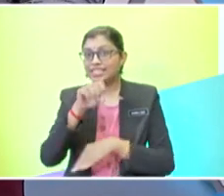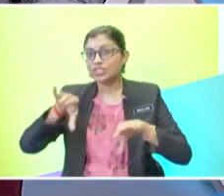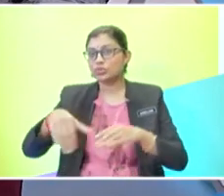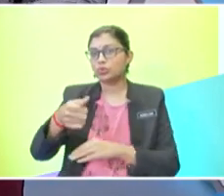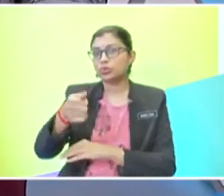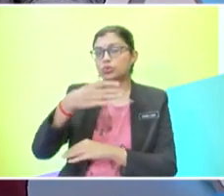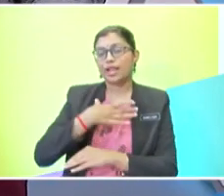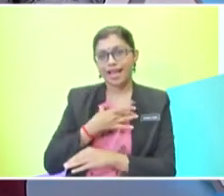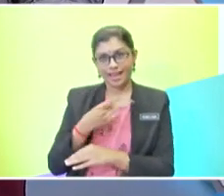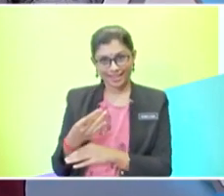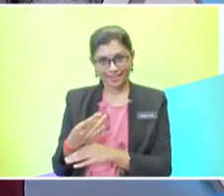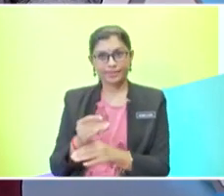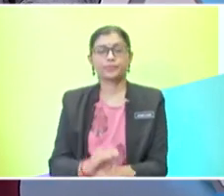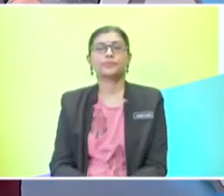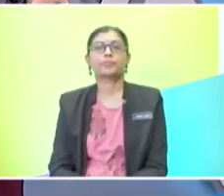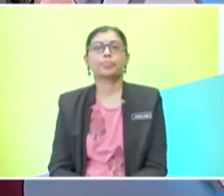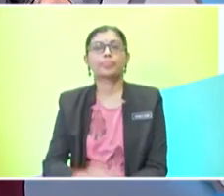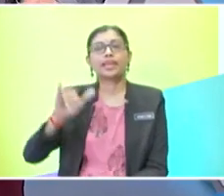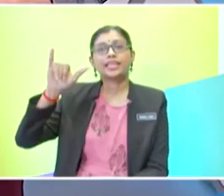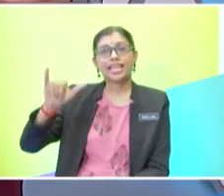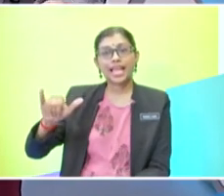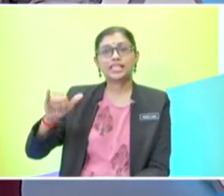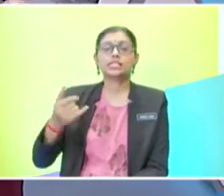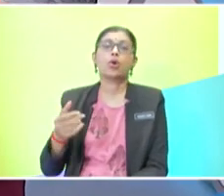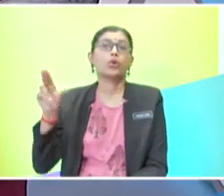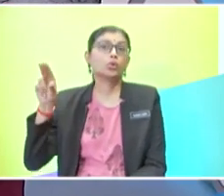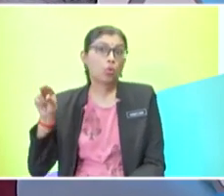our pupils are capable of responding to the question by